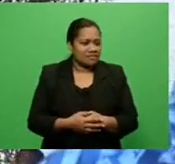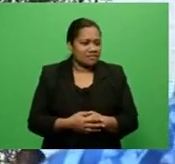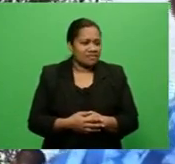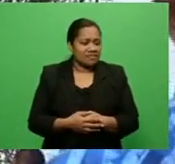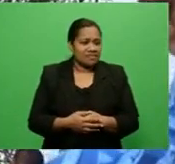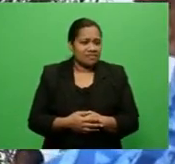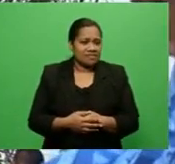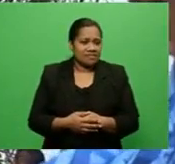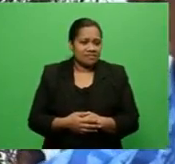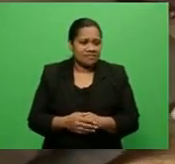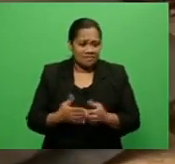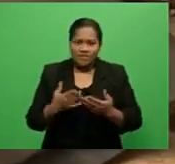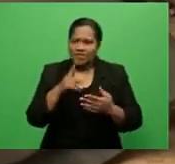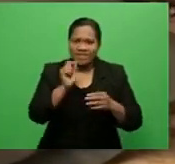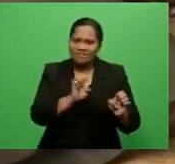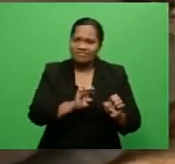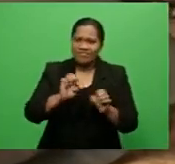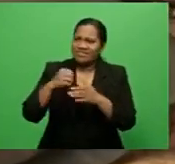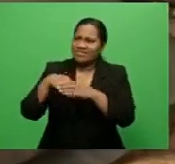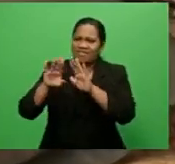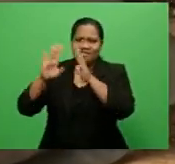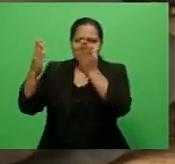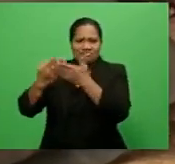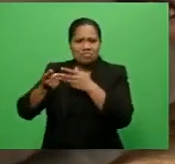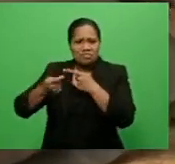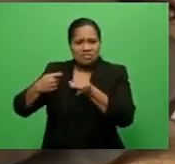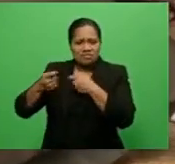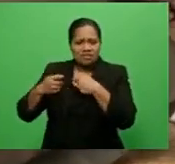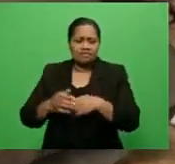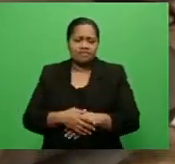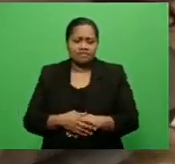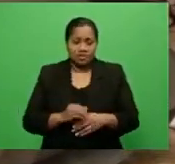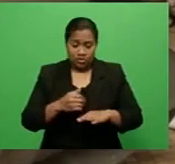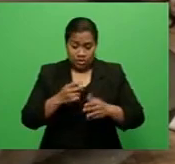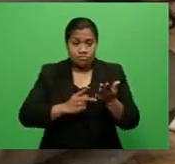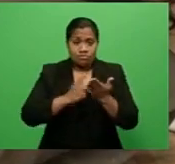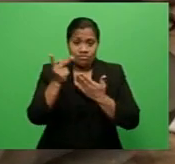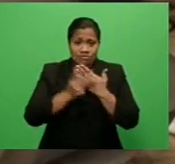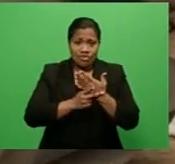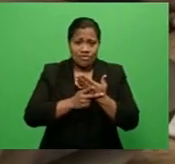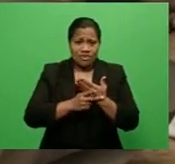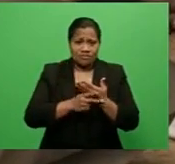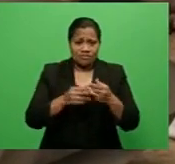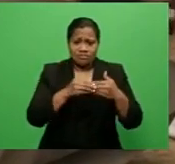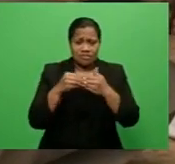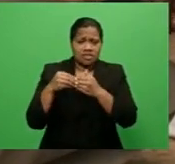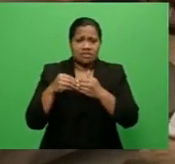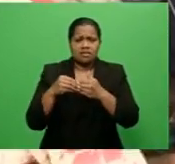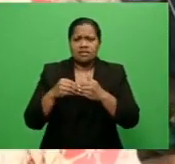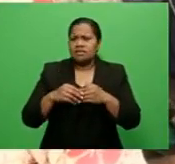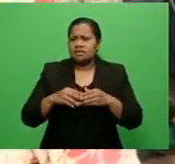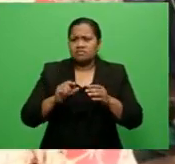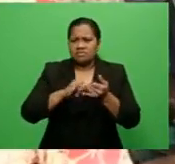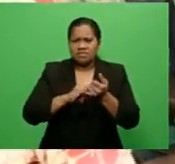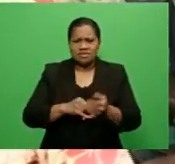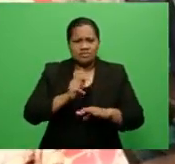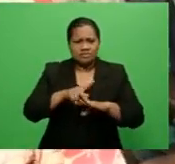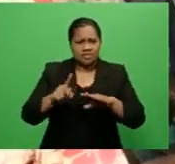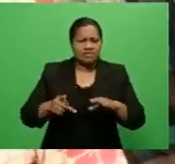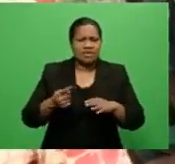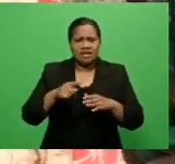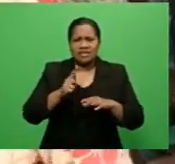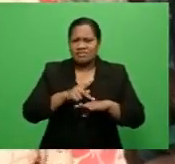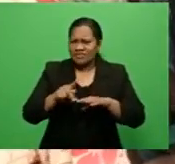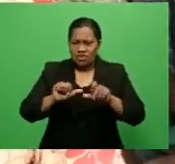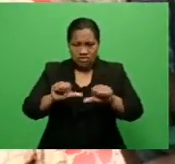the global markets. The training program is spearheaded by the South Pacific Community Pacific Agriculture Policy Project with the